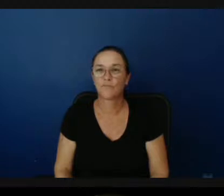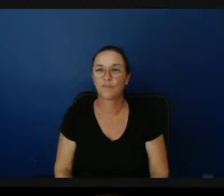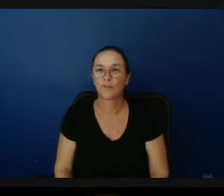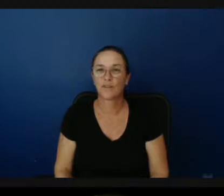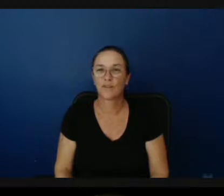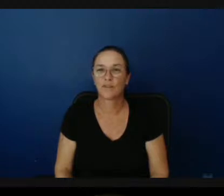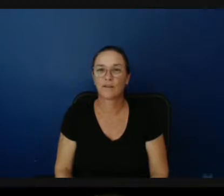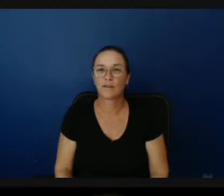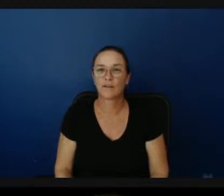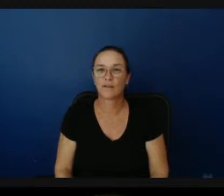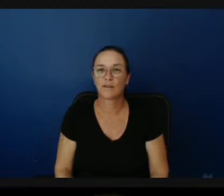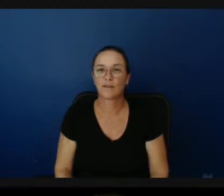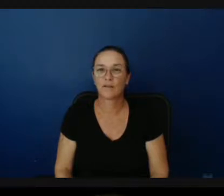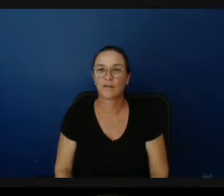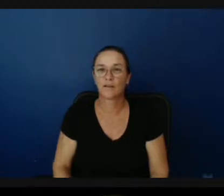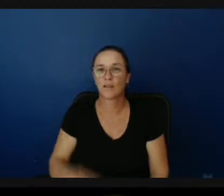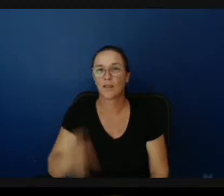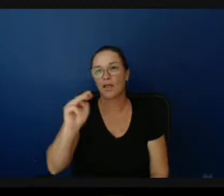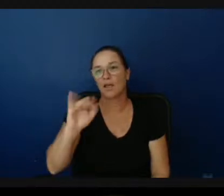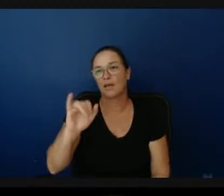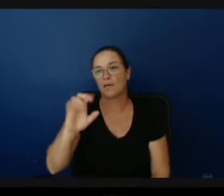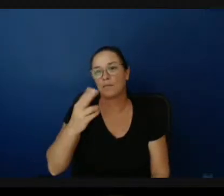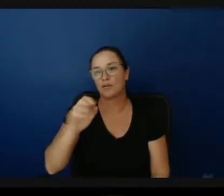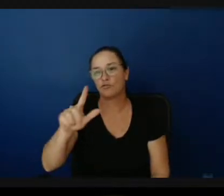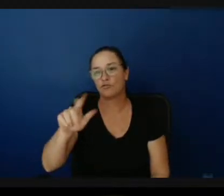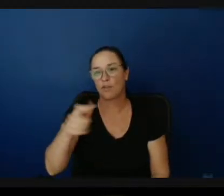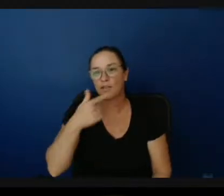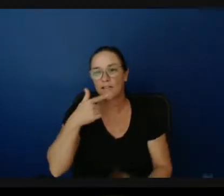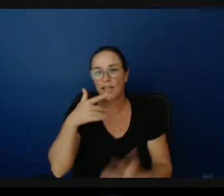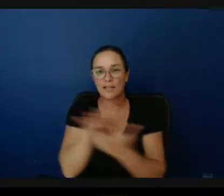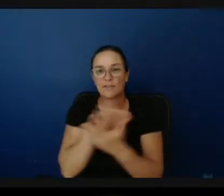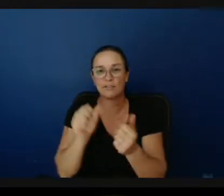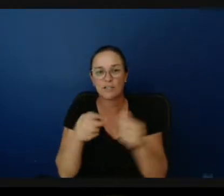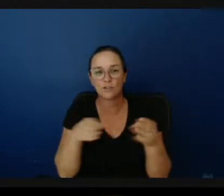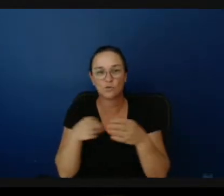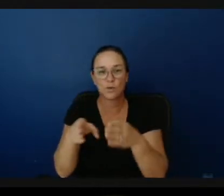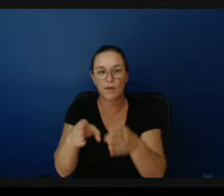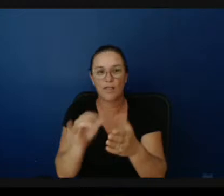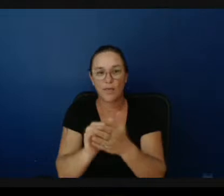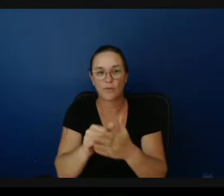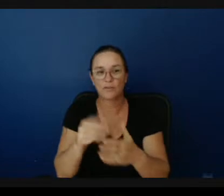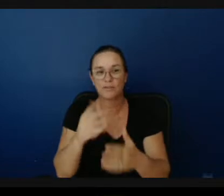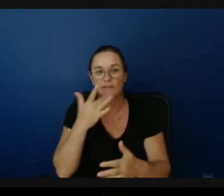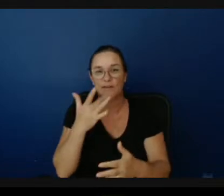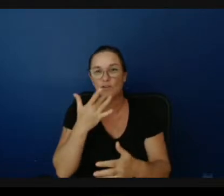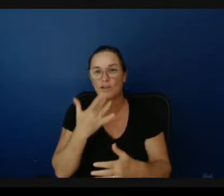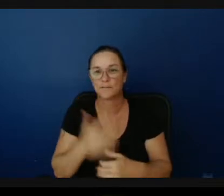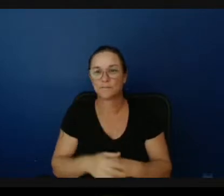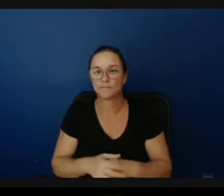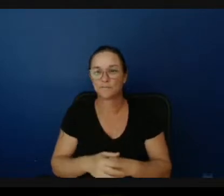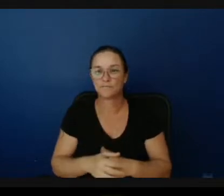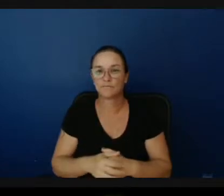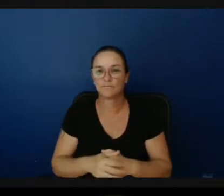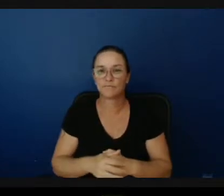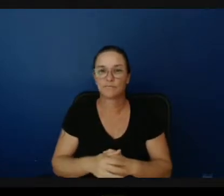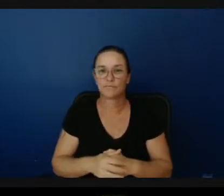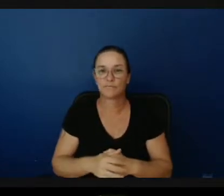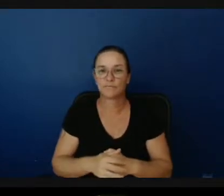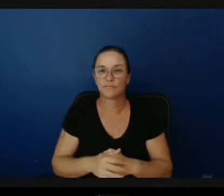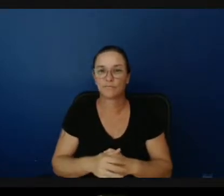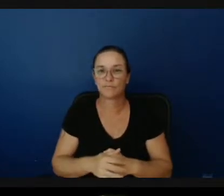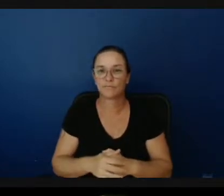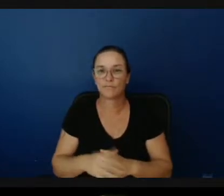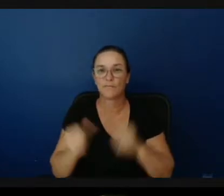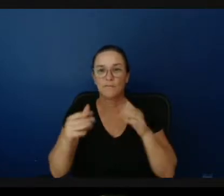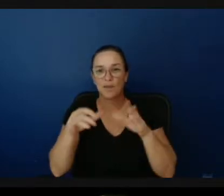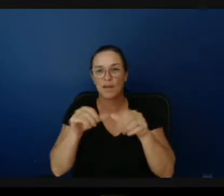Michelle, basically saying Devastation Trail is their favorite. Lots of little areas